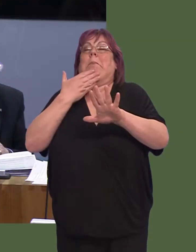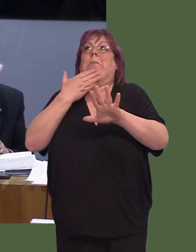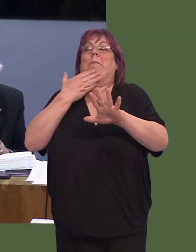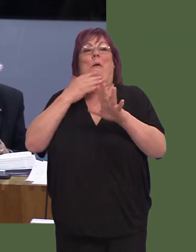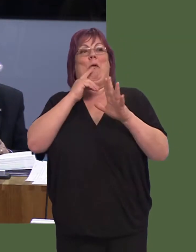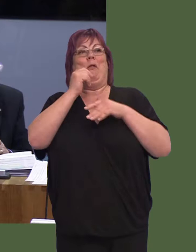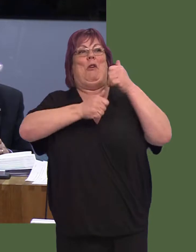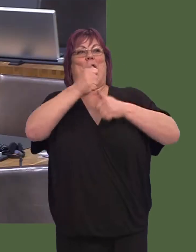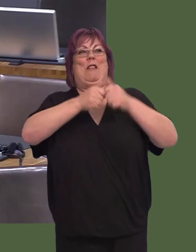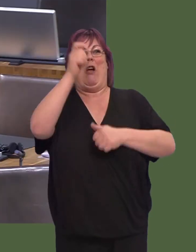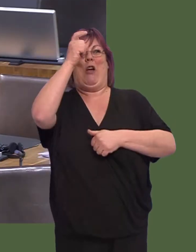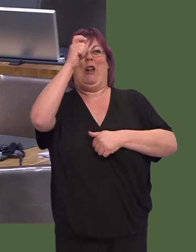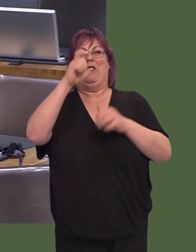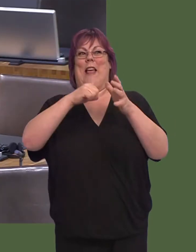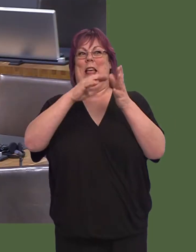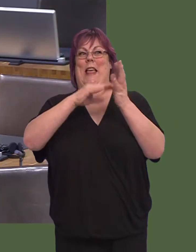Coleg Cambria, rather,